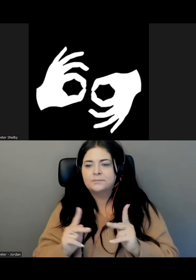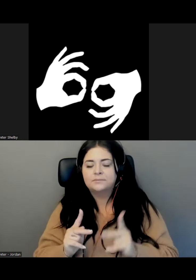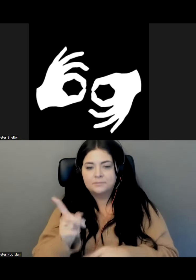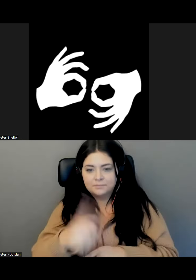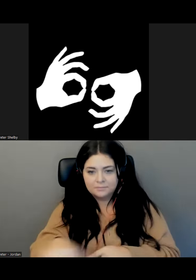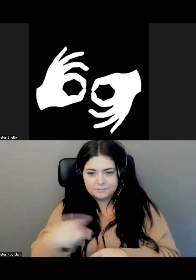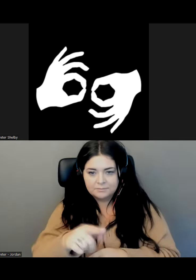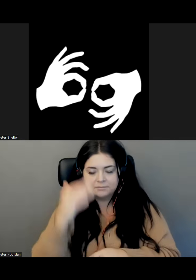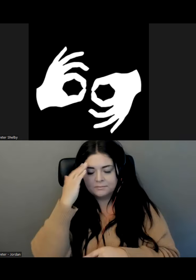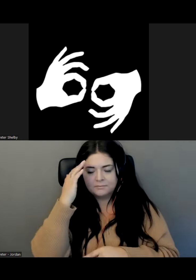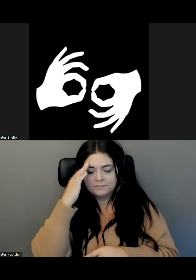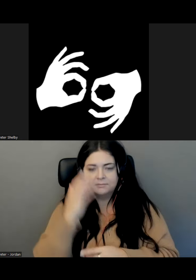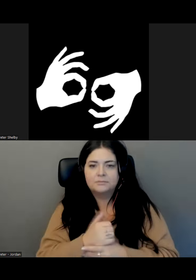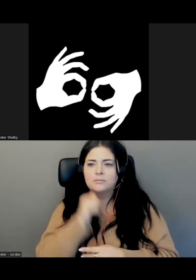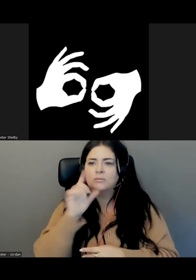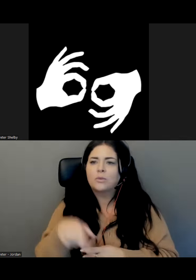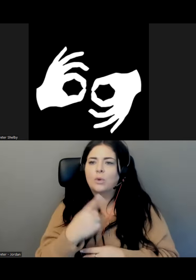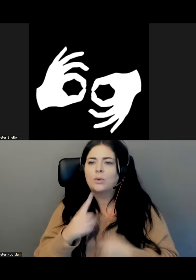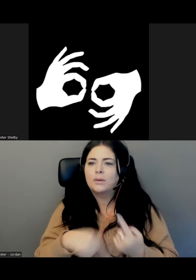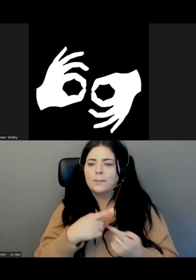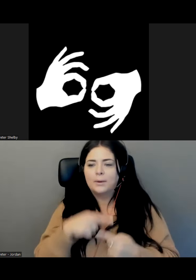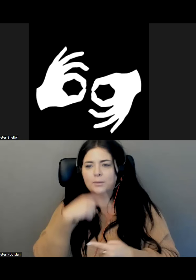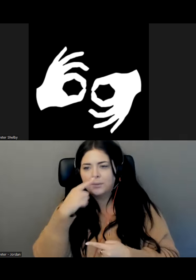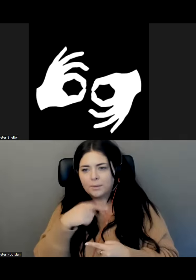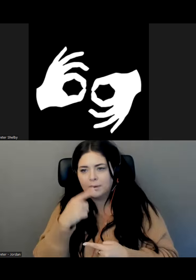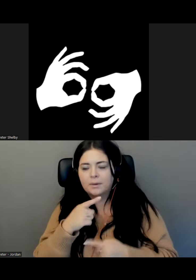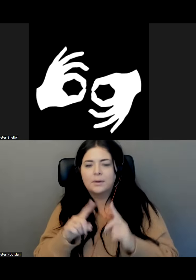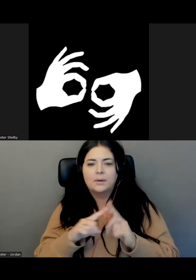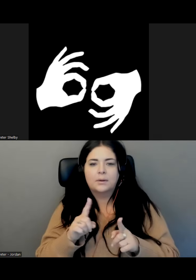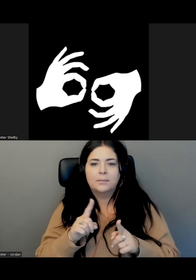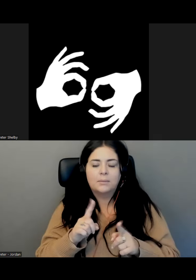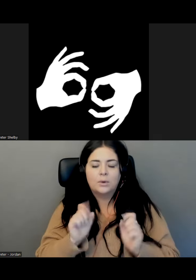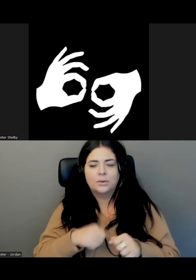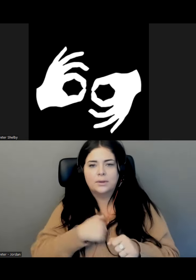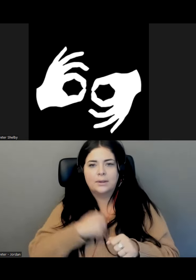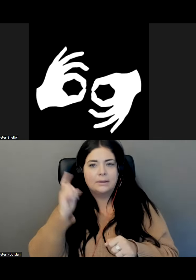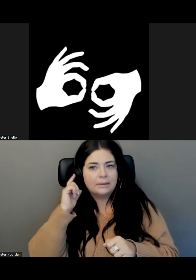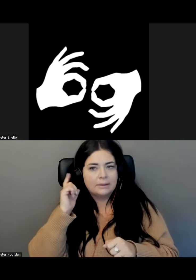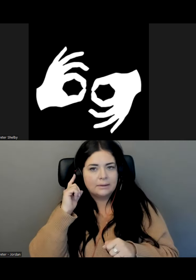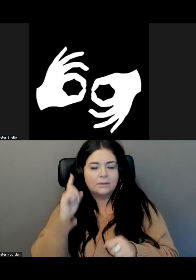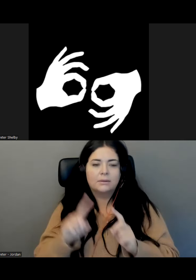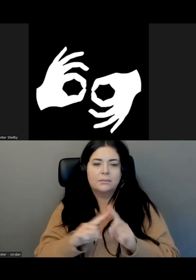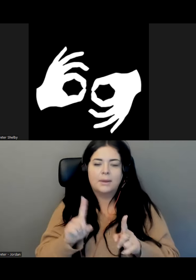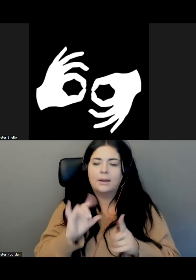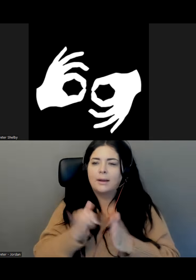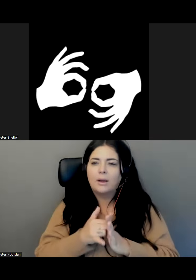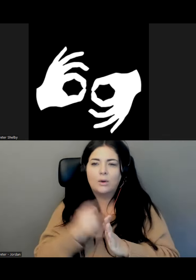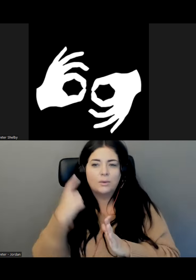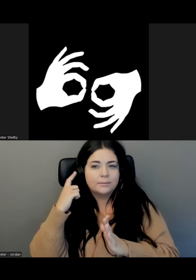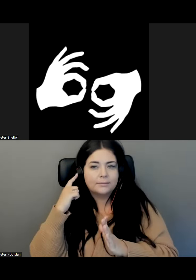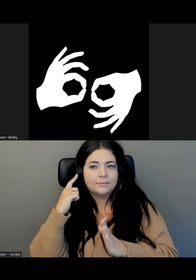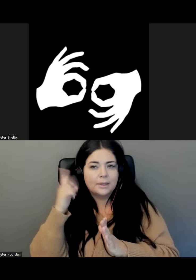just about hearing, but all that we've learned about how hearing can affect your brain and your